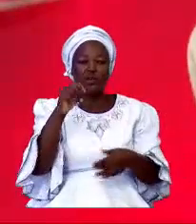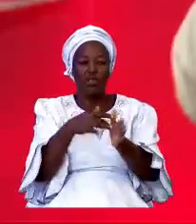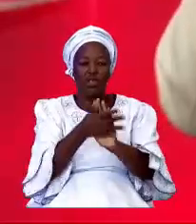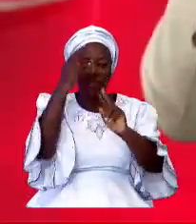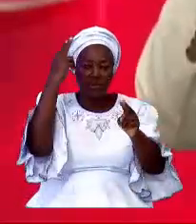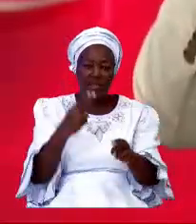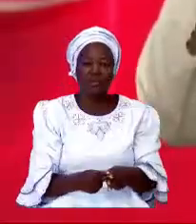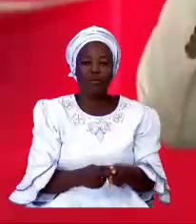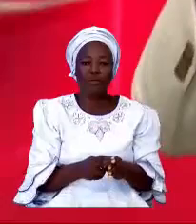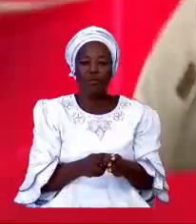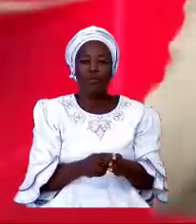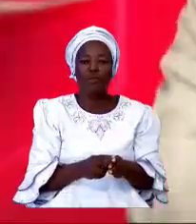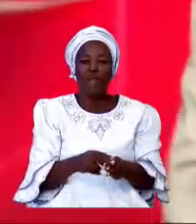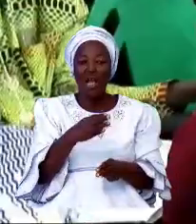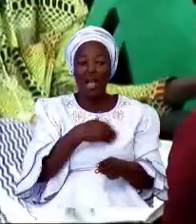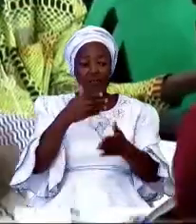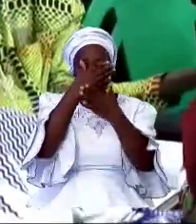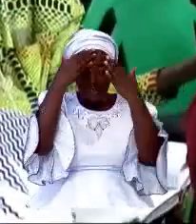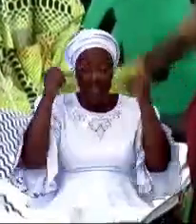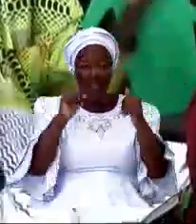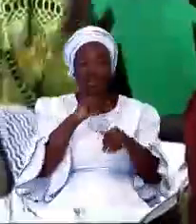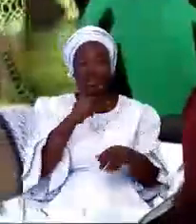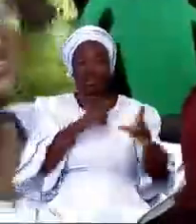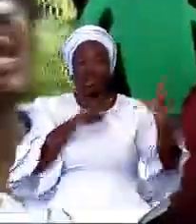the next to testify.